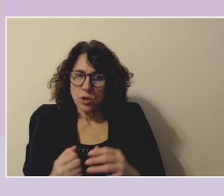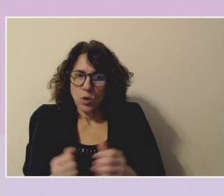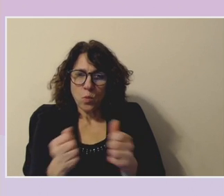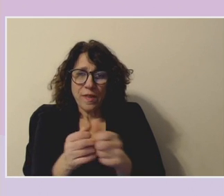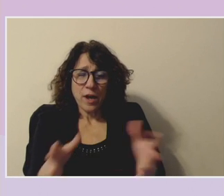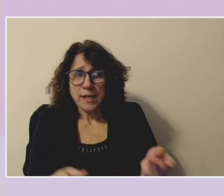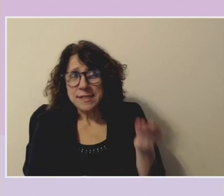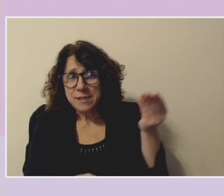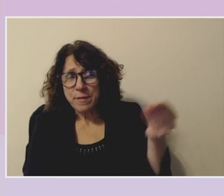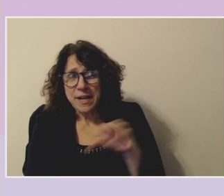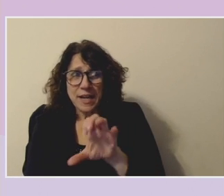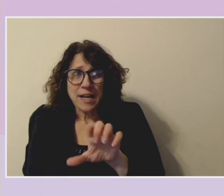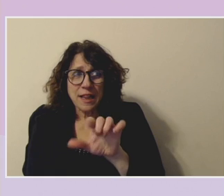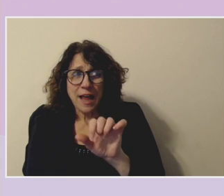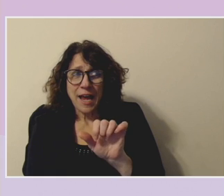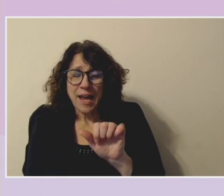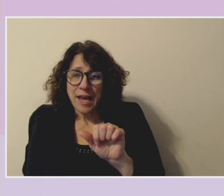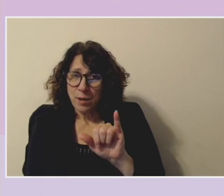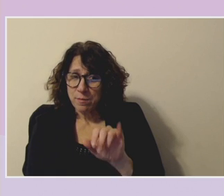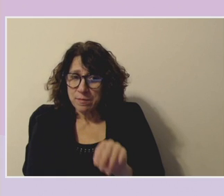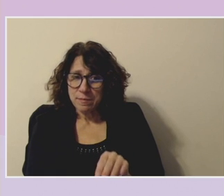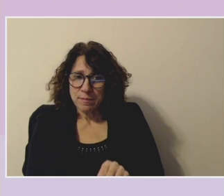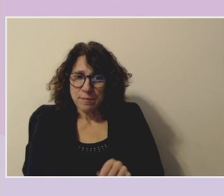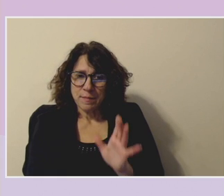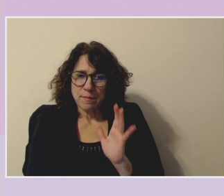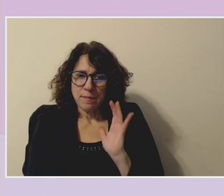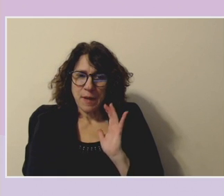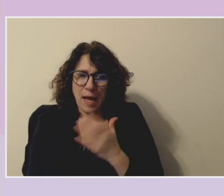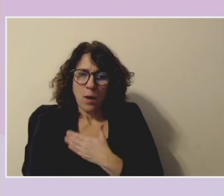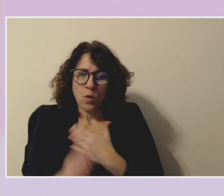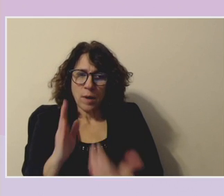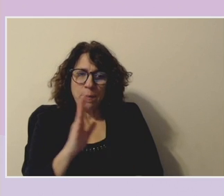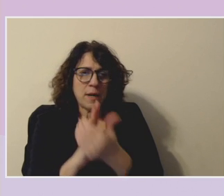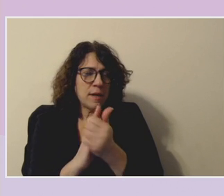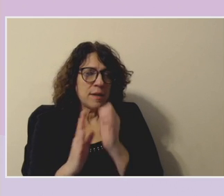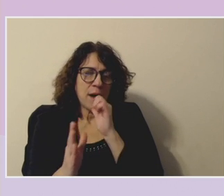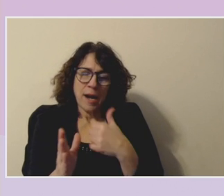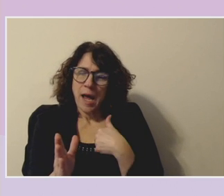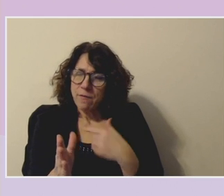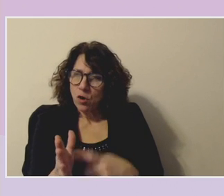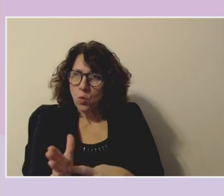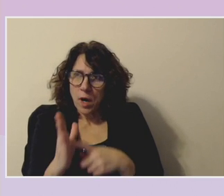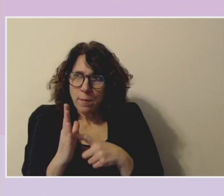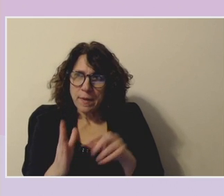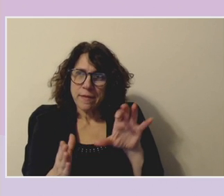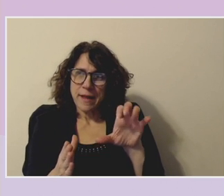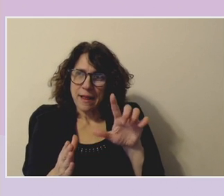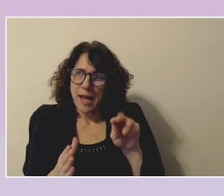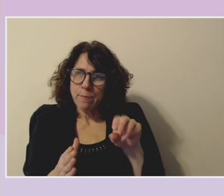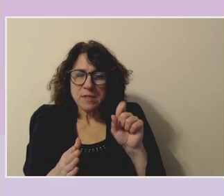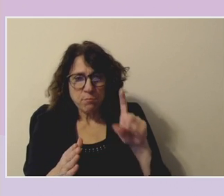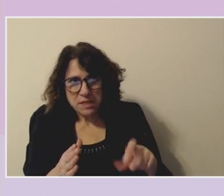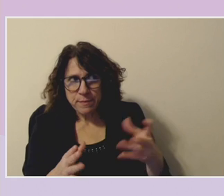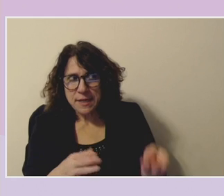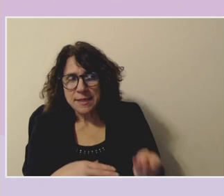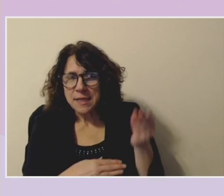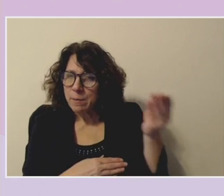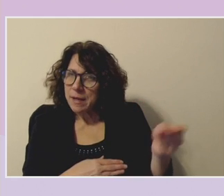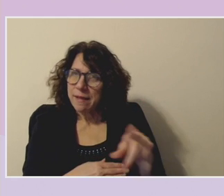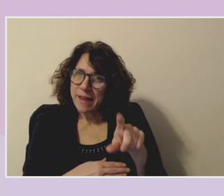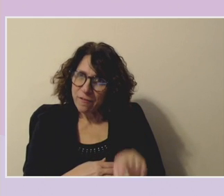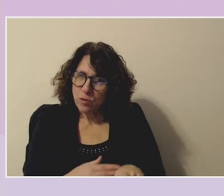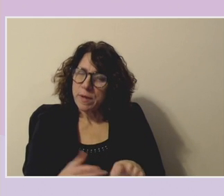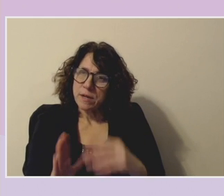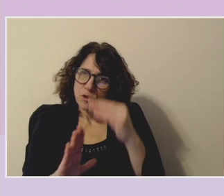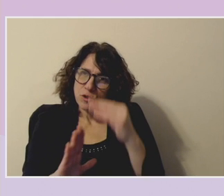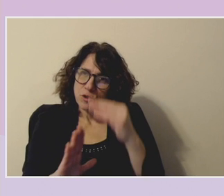On our state plan amendment does not have a requirement that claims have to be submitted. They just have to be documented and you have